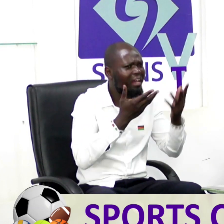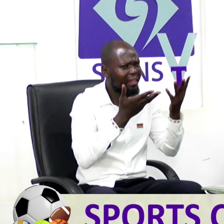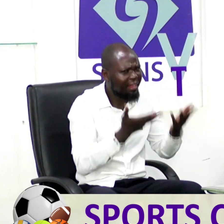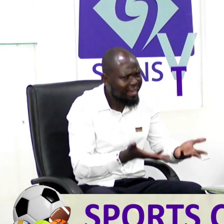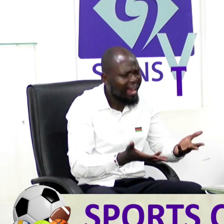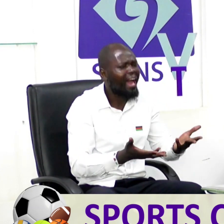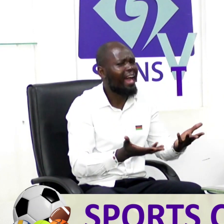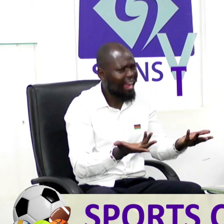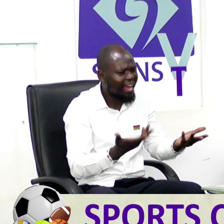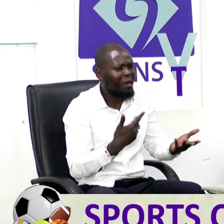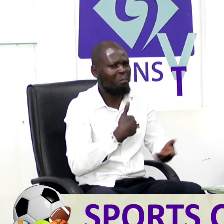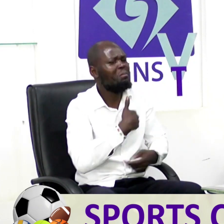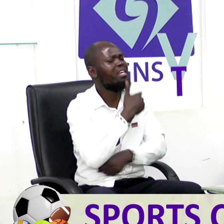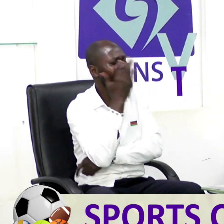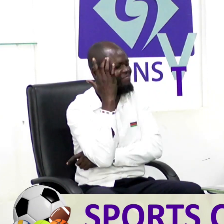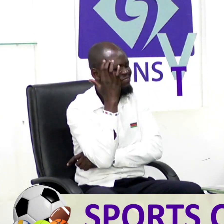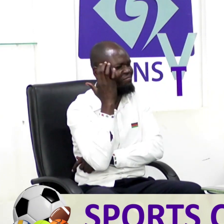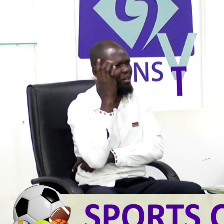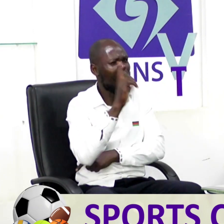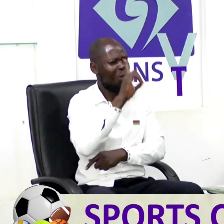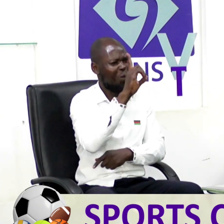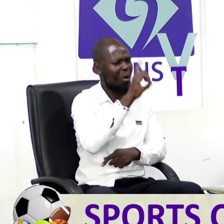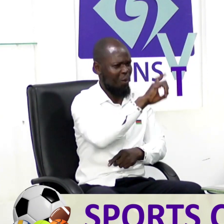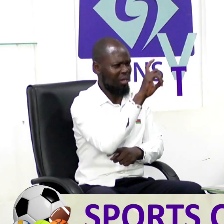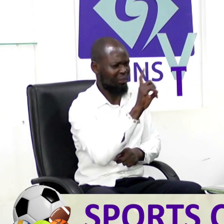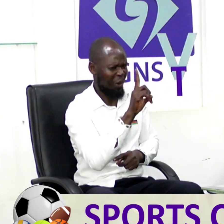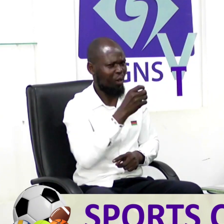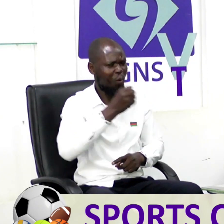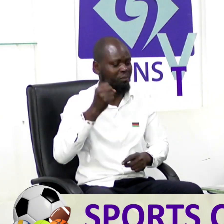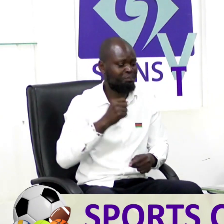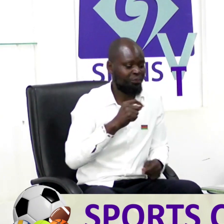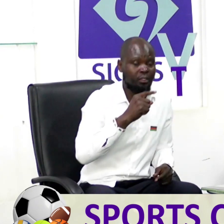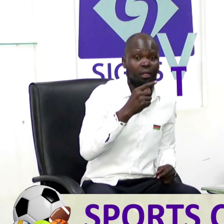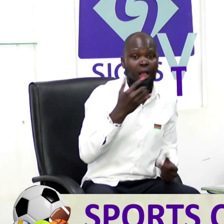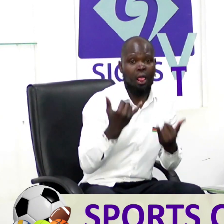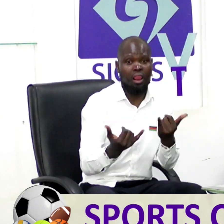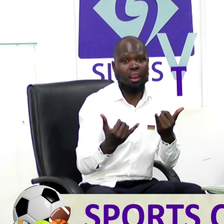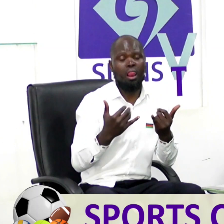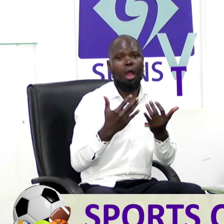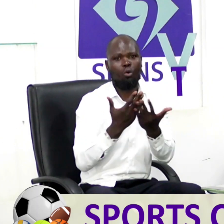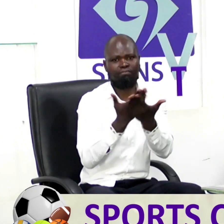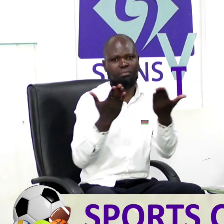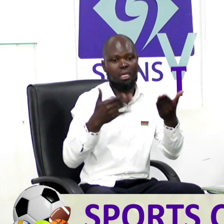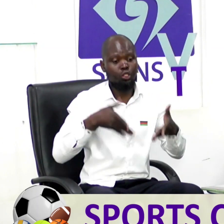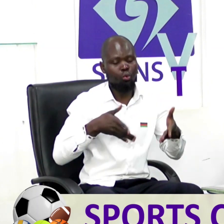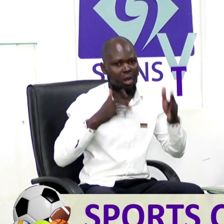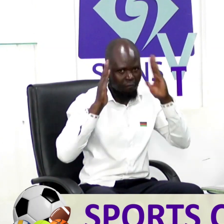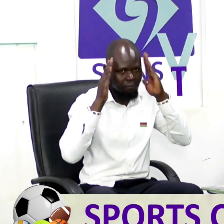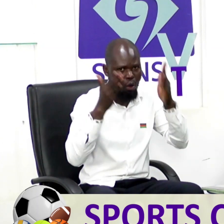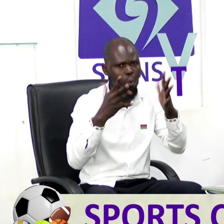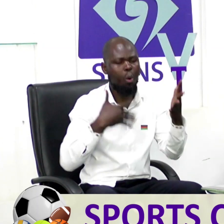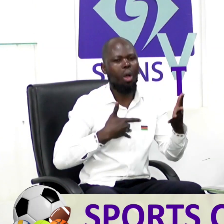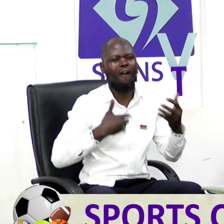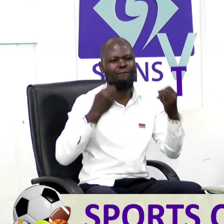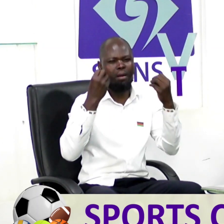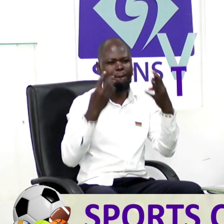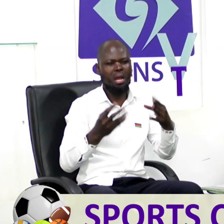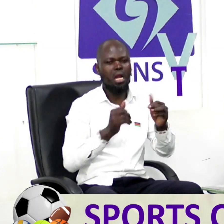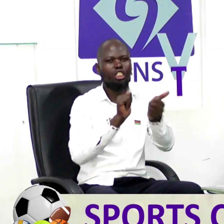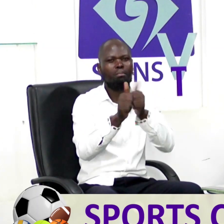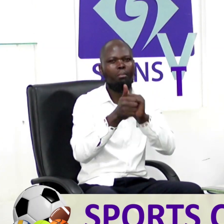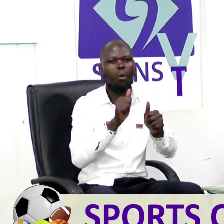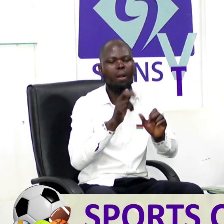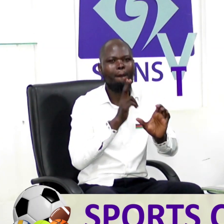and Kakamega Homeboys is also youthful. So I was just thinking, and probably let me ask you, I'll have a question for you,